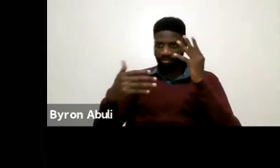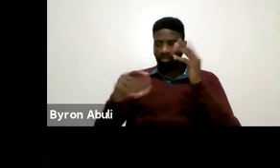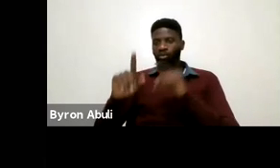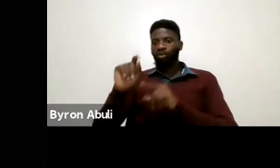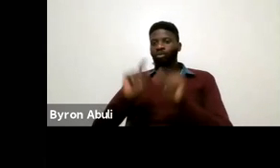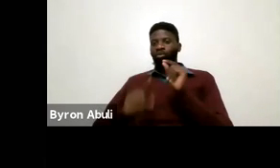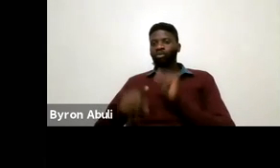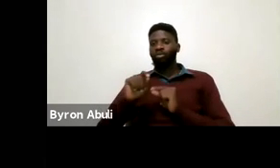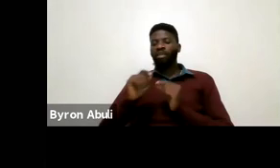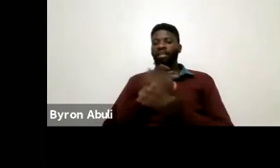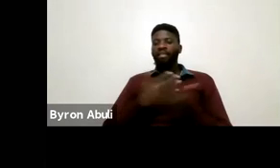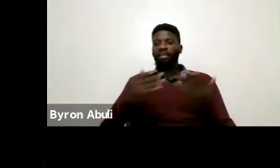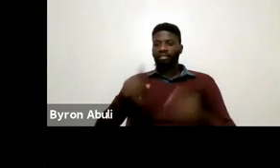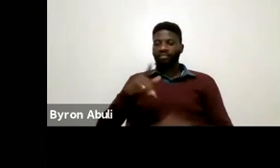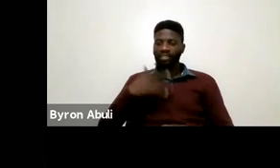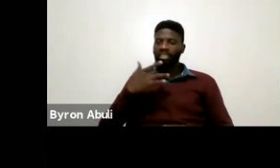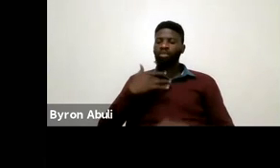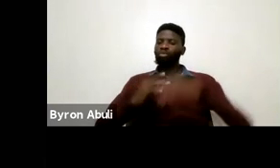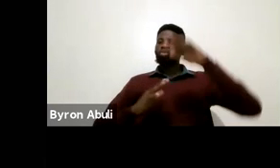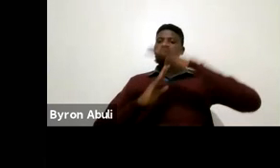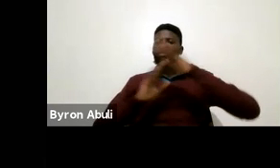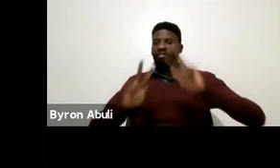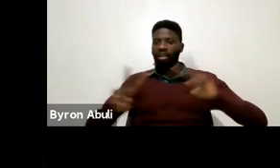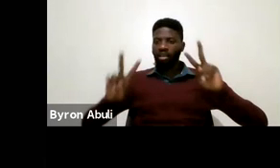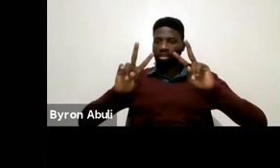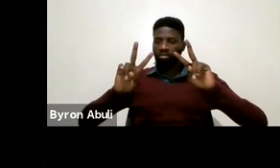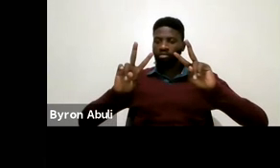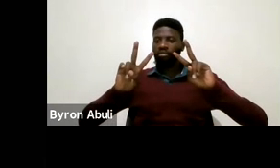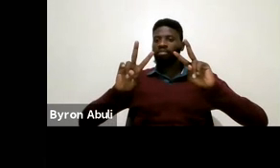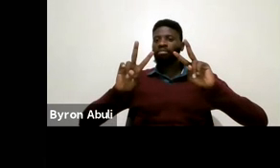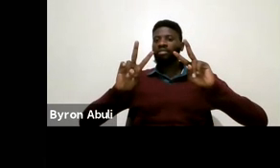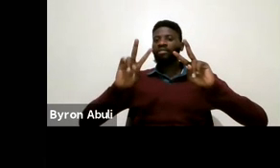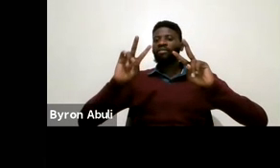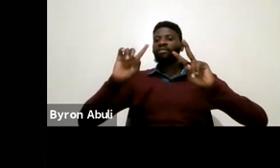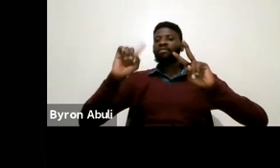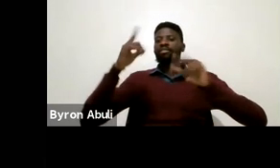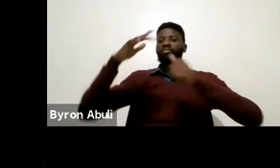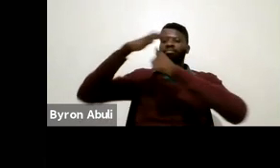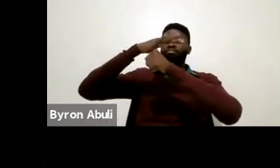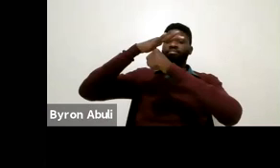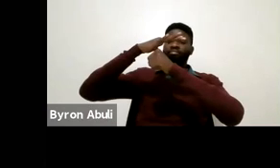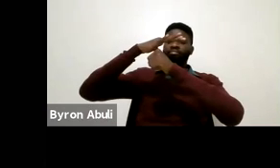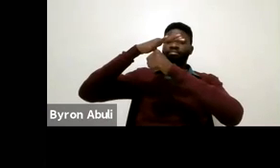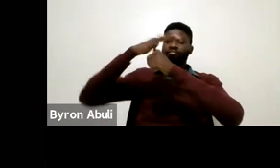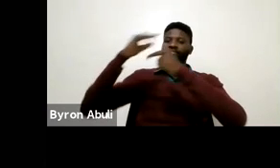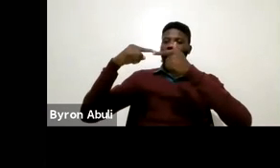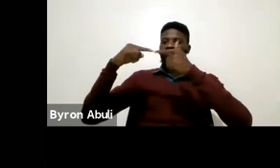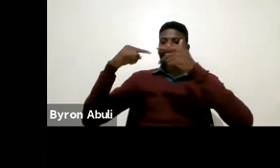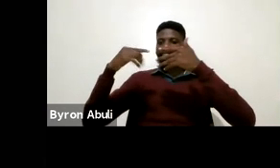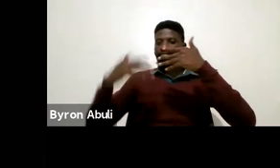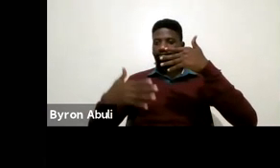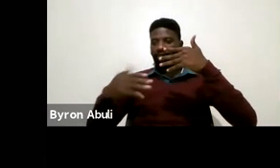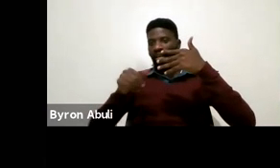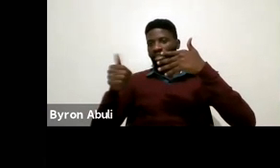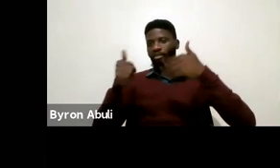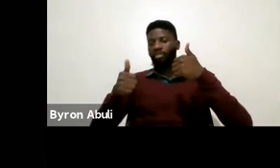about prioritizing what you think needs to come first before you go to the rest. But most importantly, keep